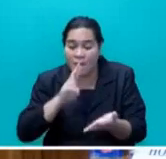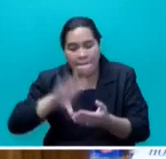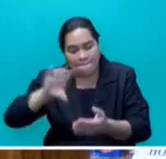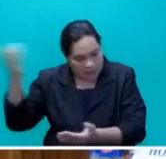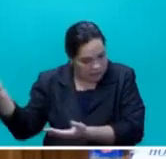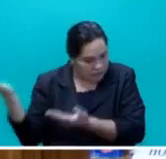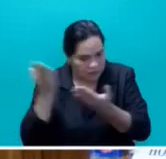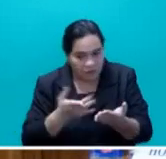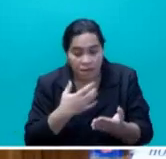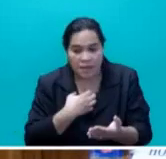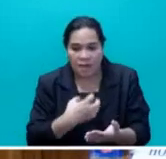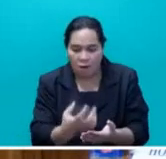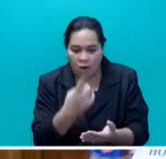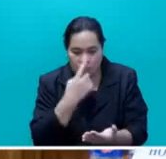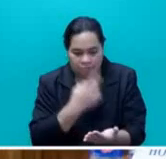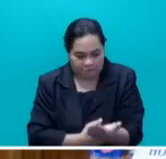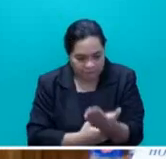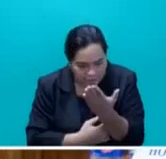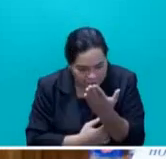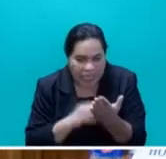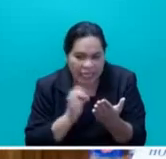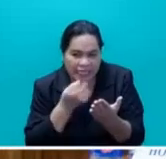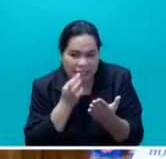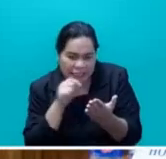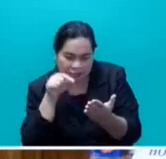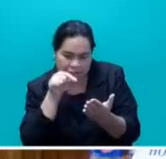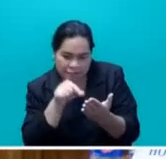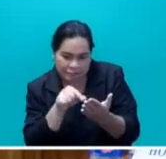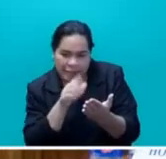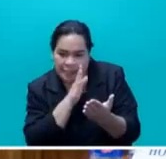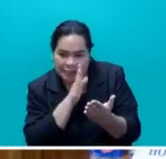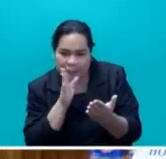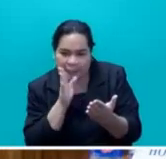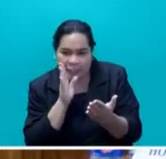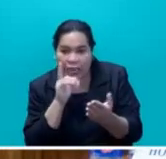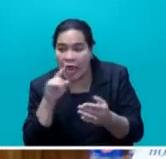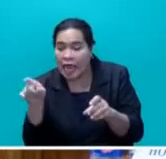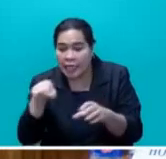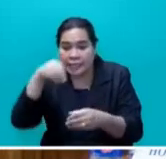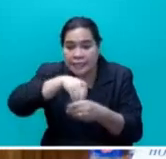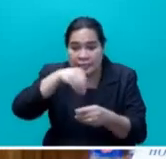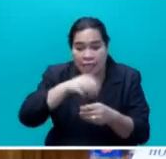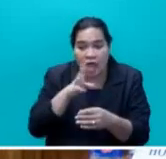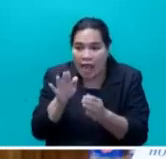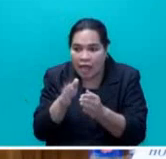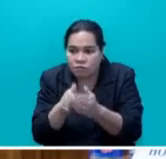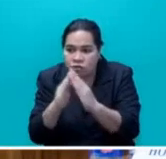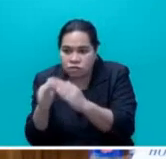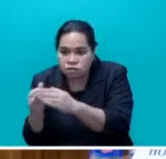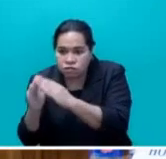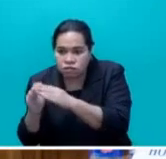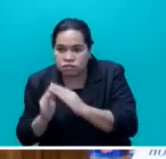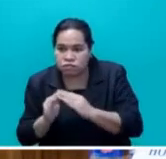keep a closer eye on the little empires that are now being formed within his ministry that is leading